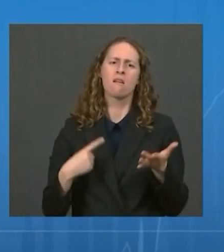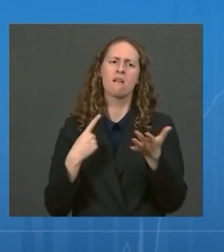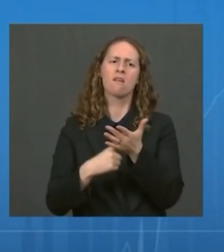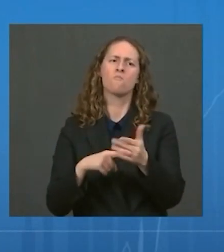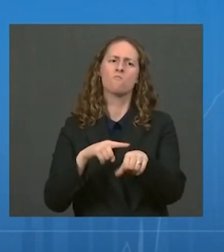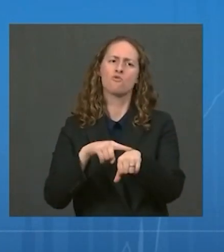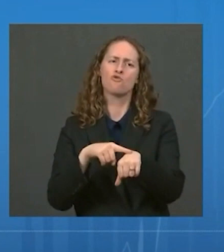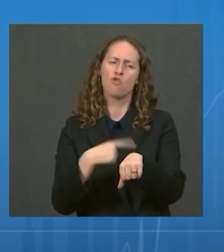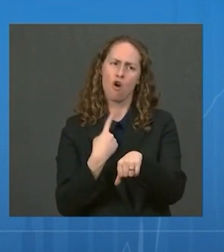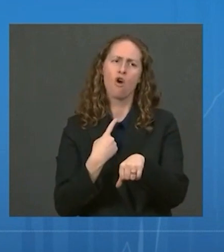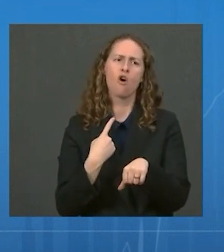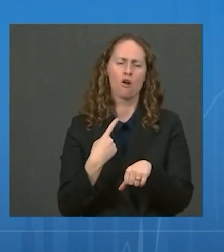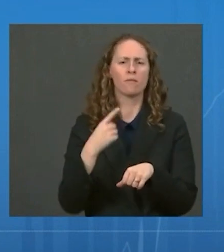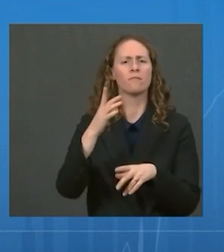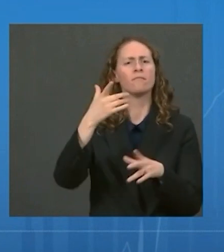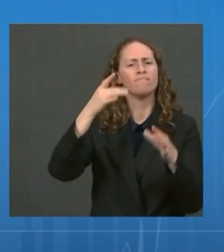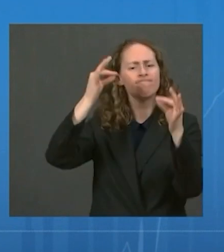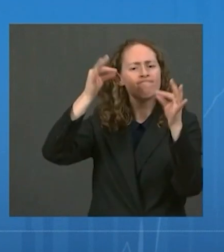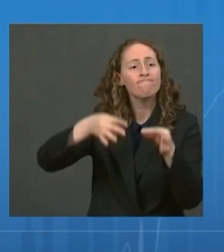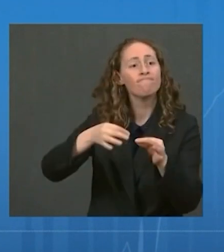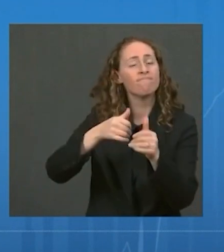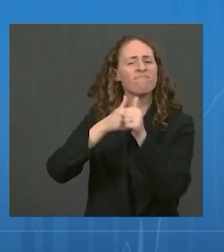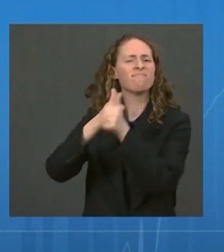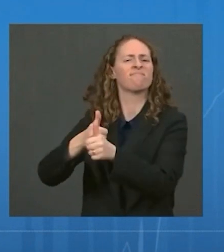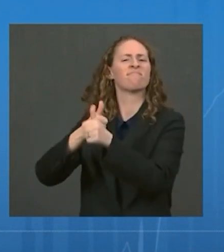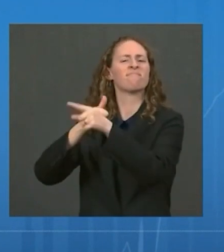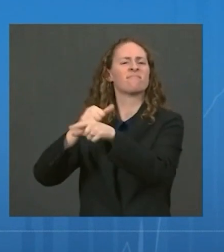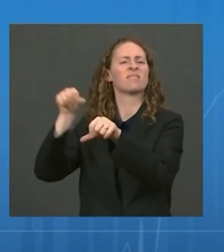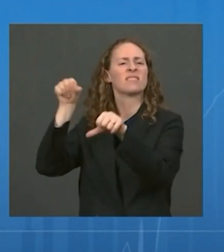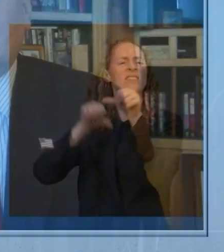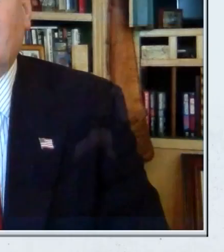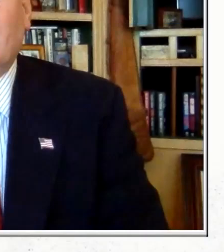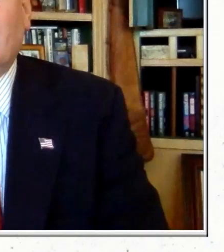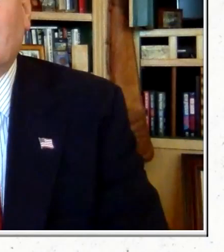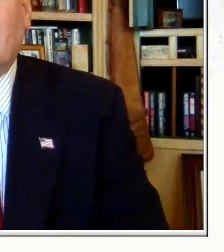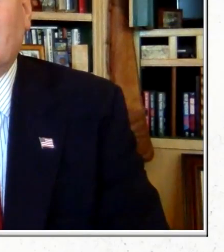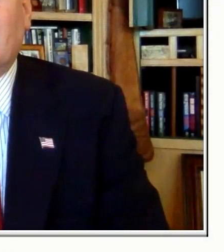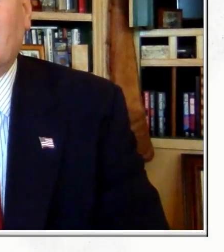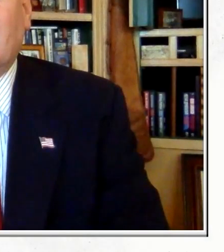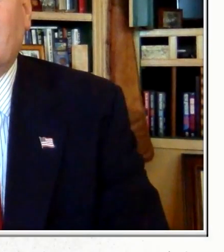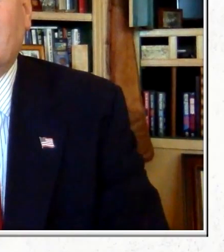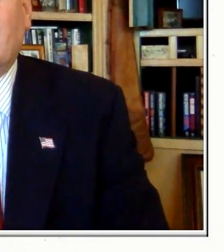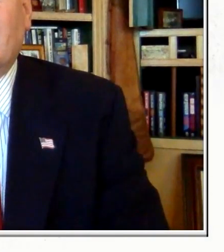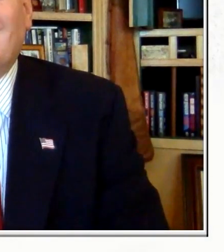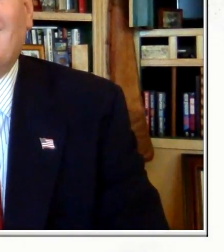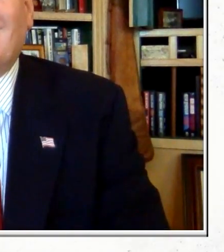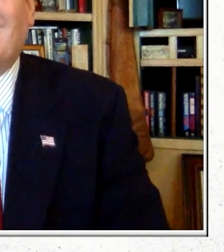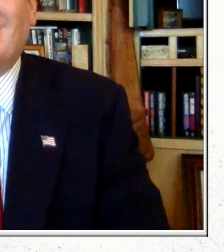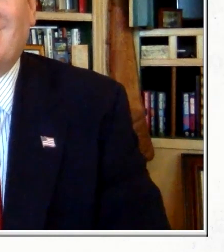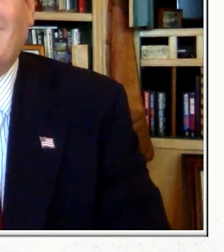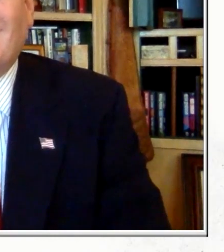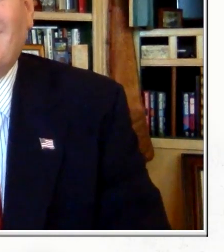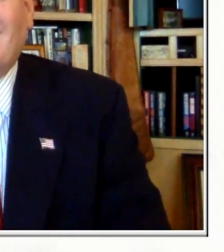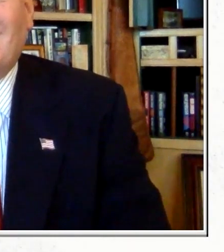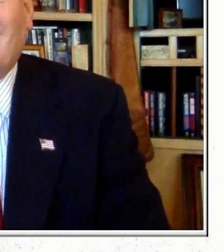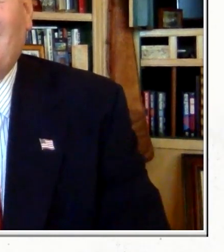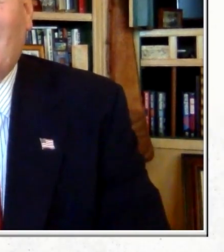scientific close call. In that situation, it was my call to make. What do you make of it?